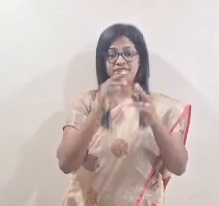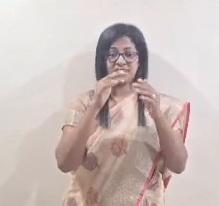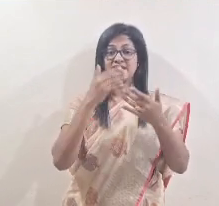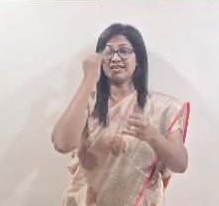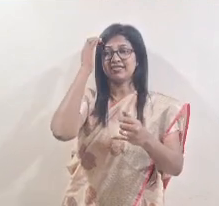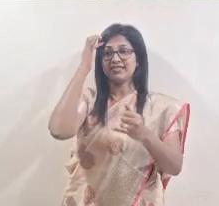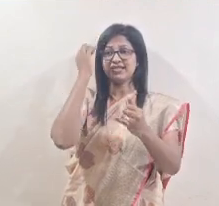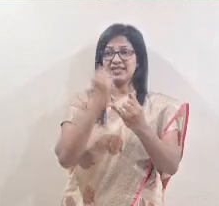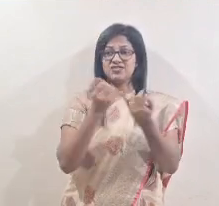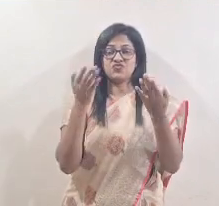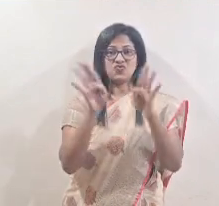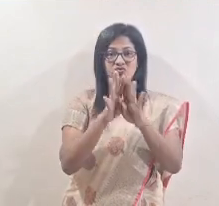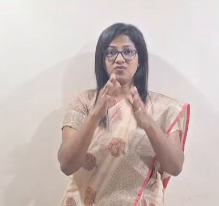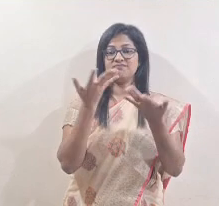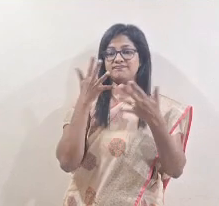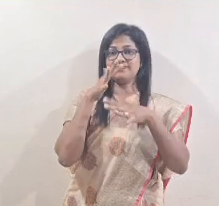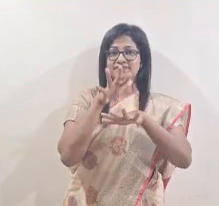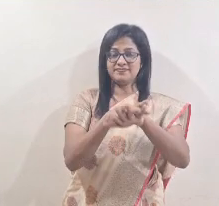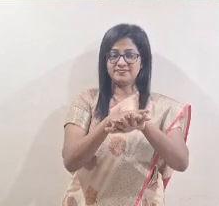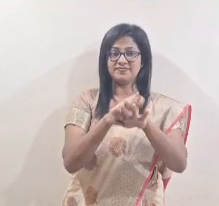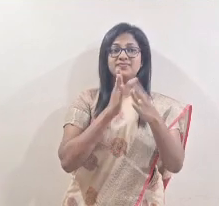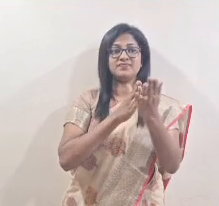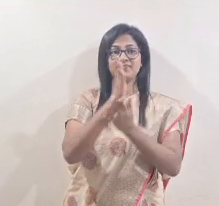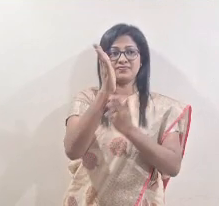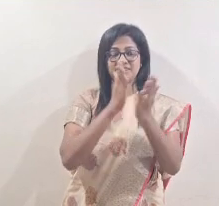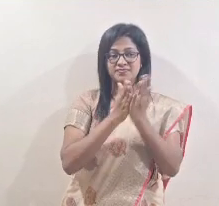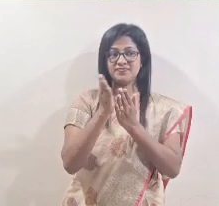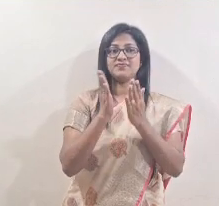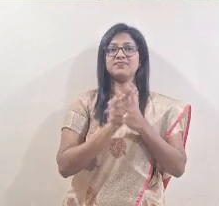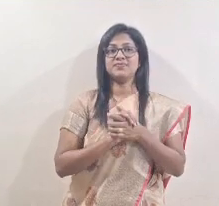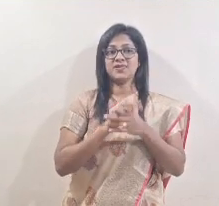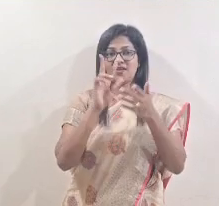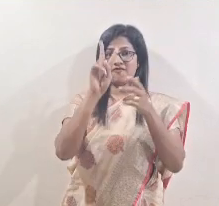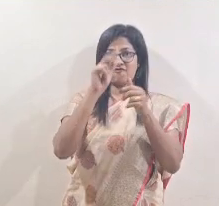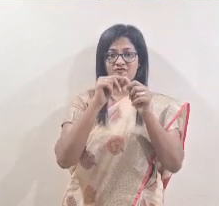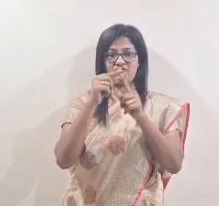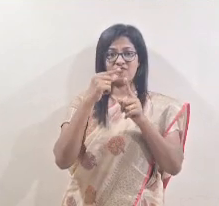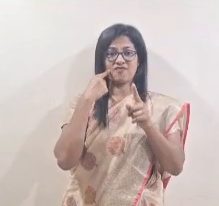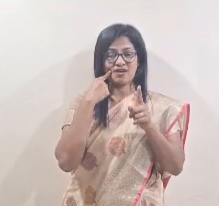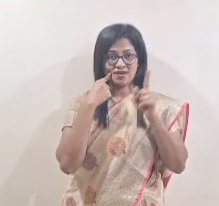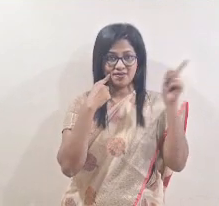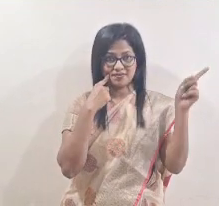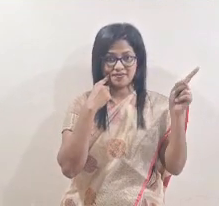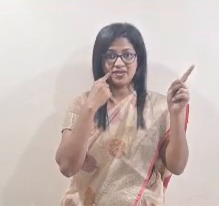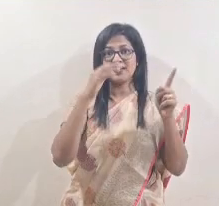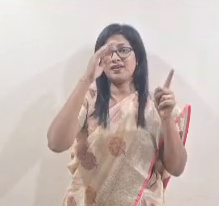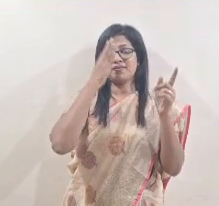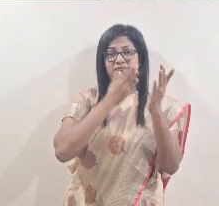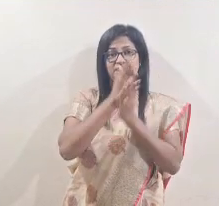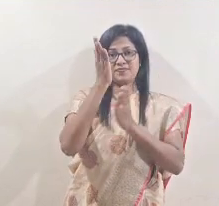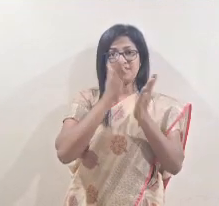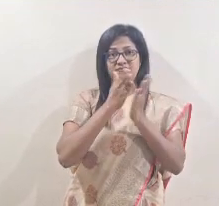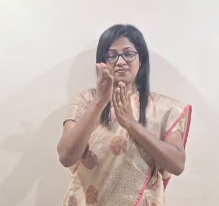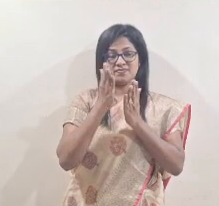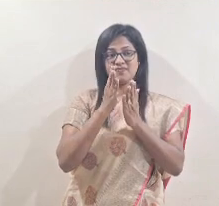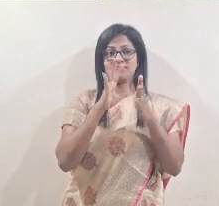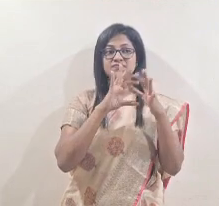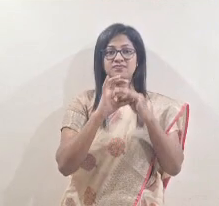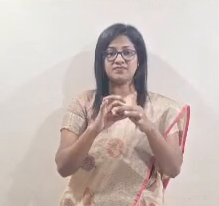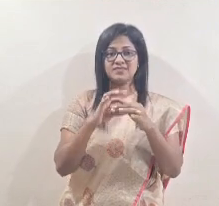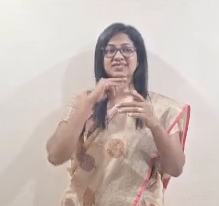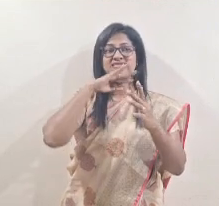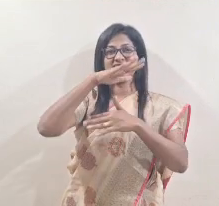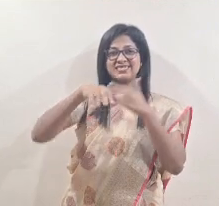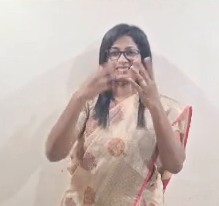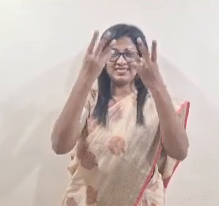is that we are integrating the methodology from the WAPI, that is methodology based on the